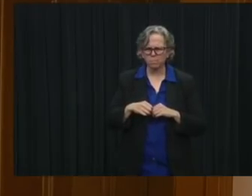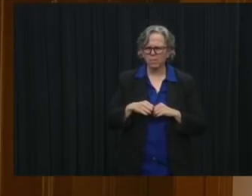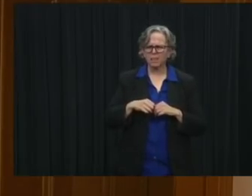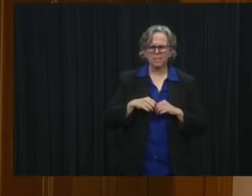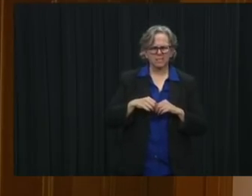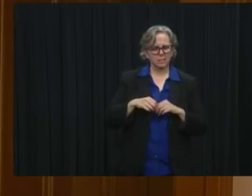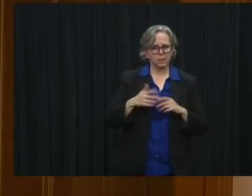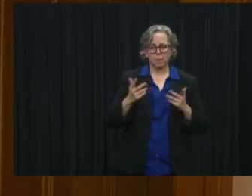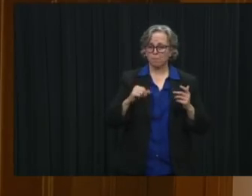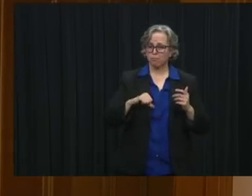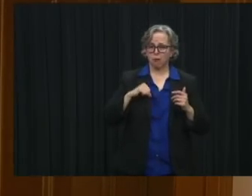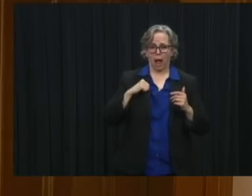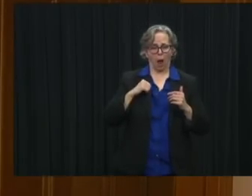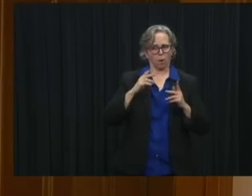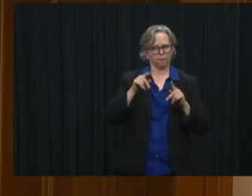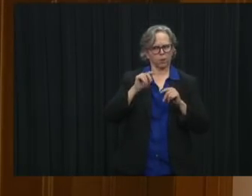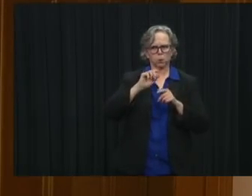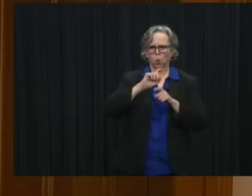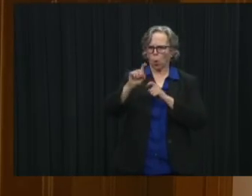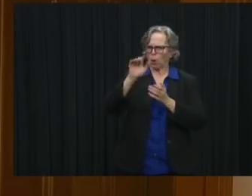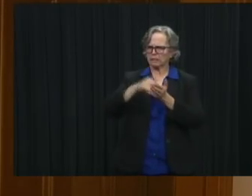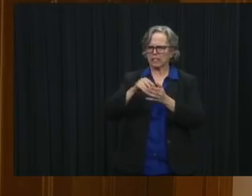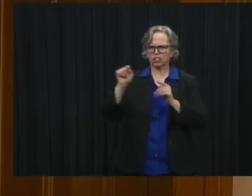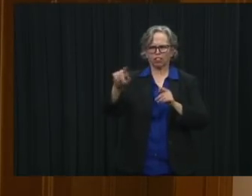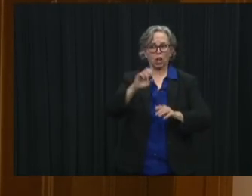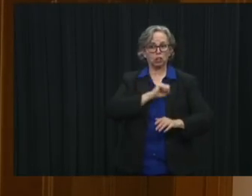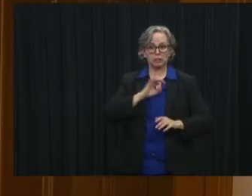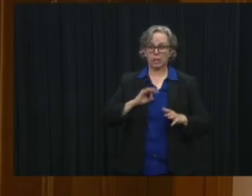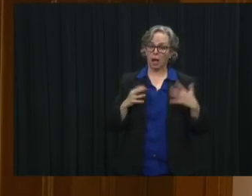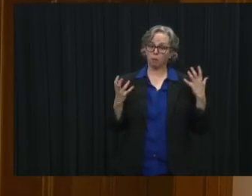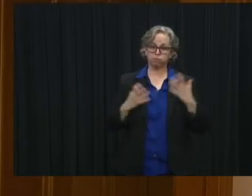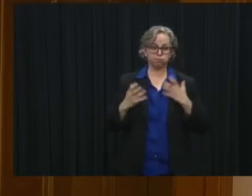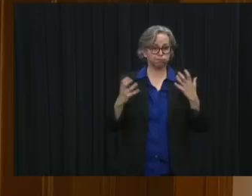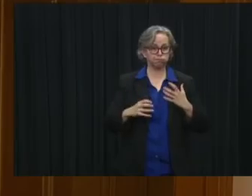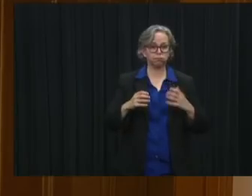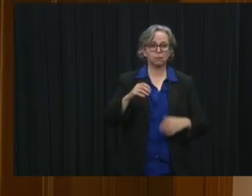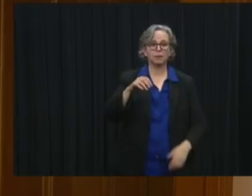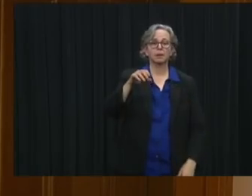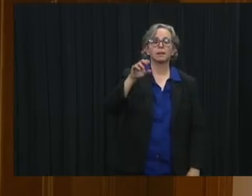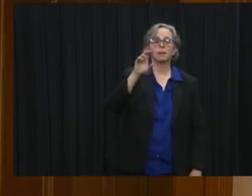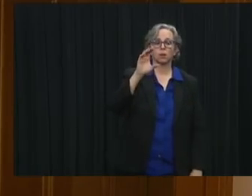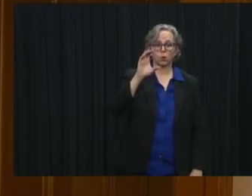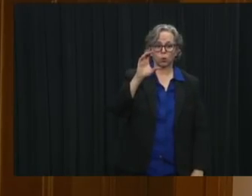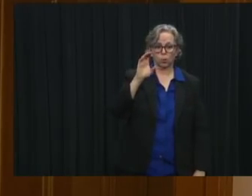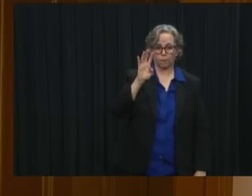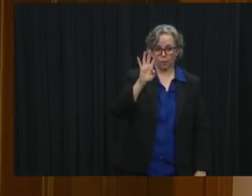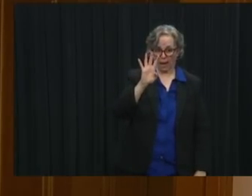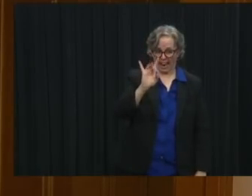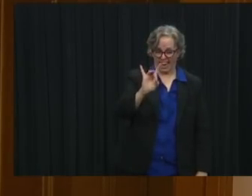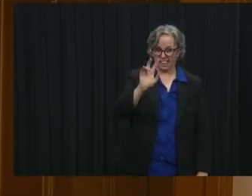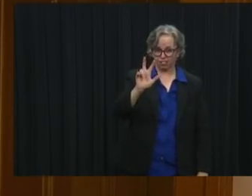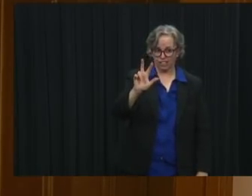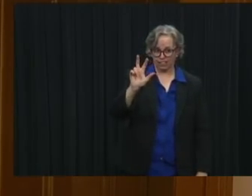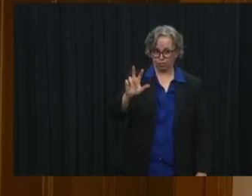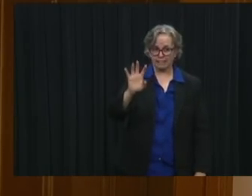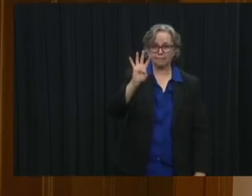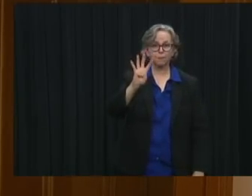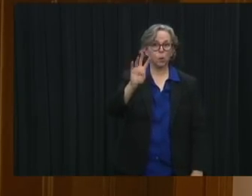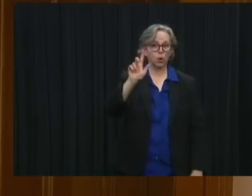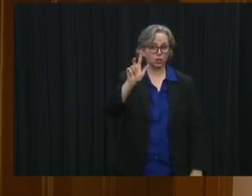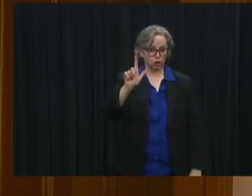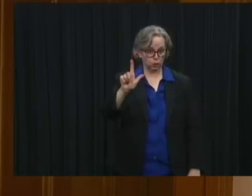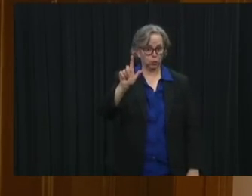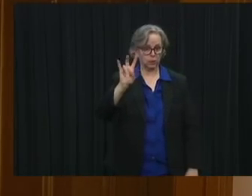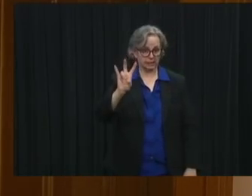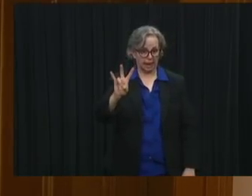is our, 833 for Ask ODH. It did have a huge spike in calls. There are a lot of